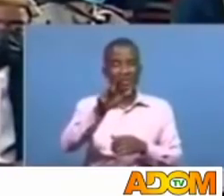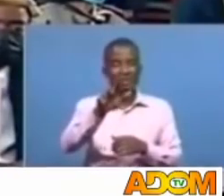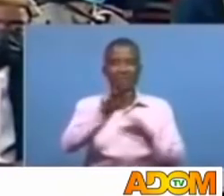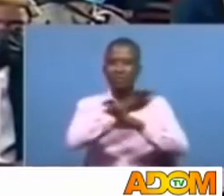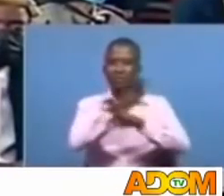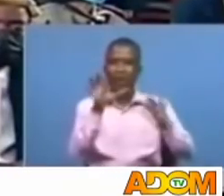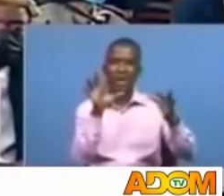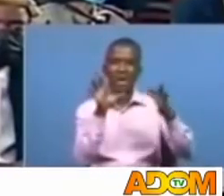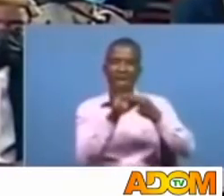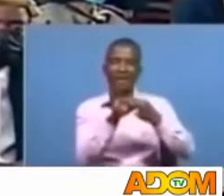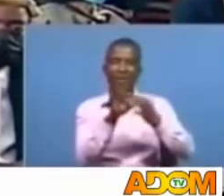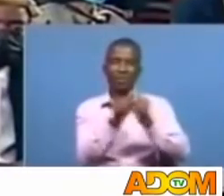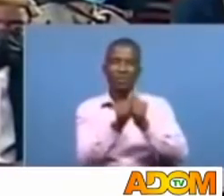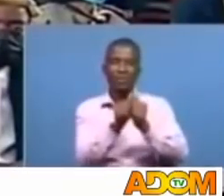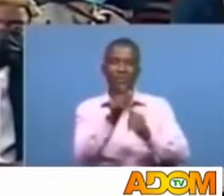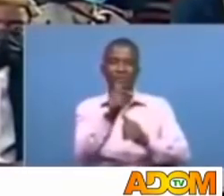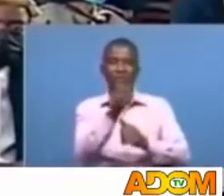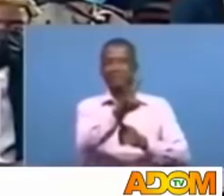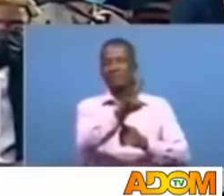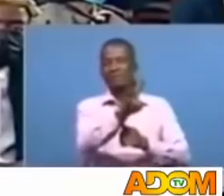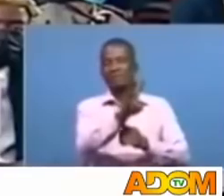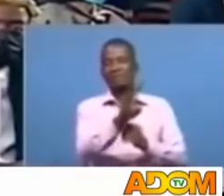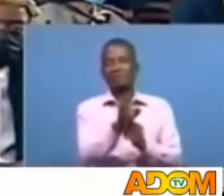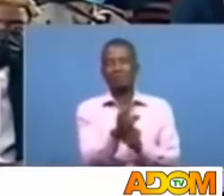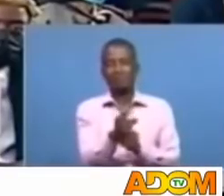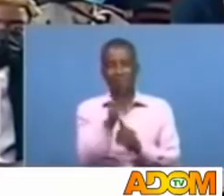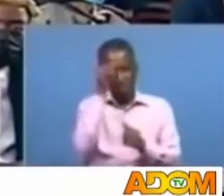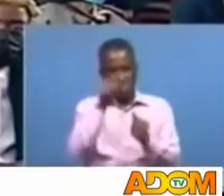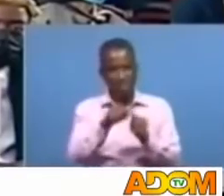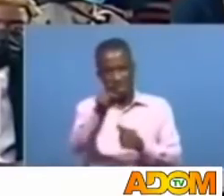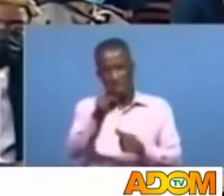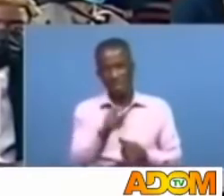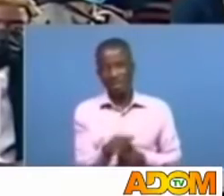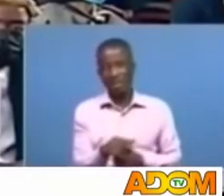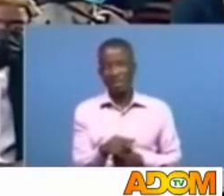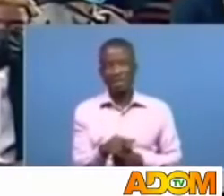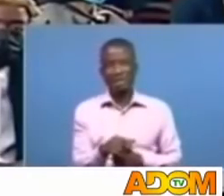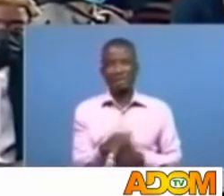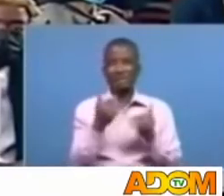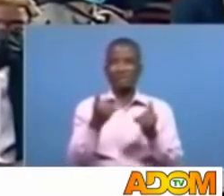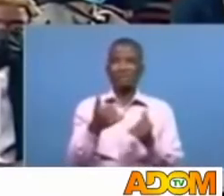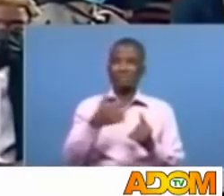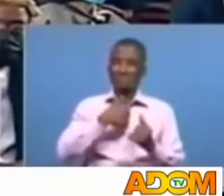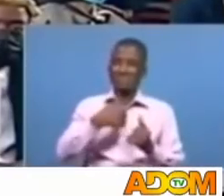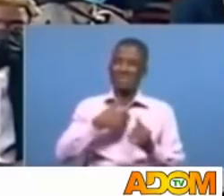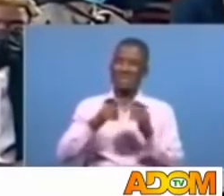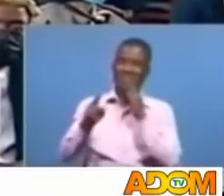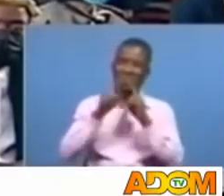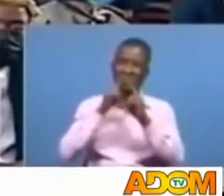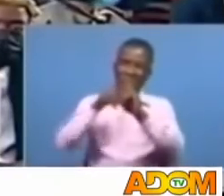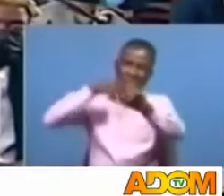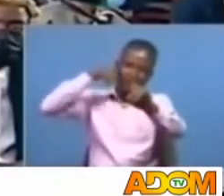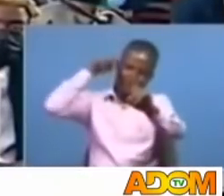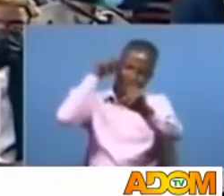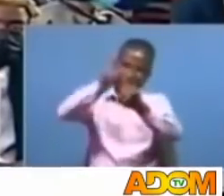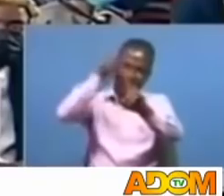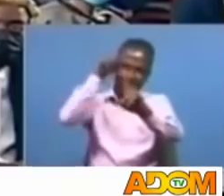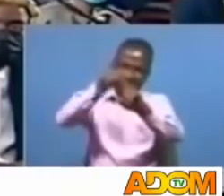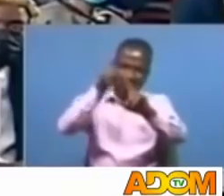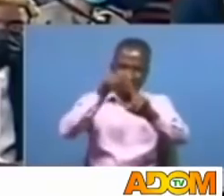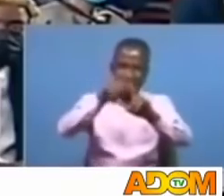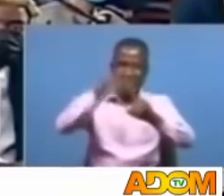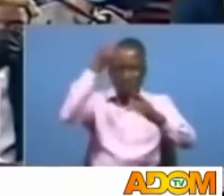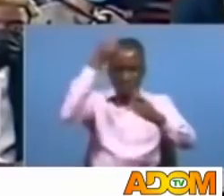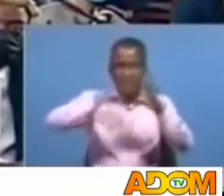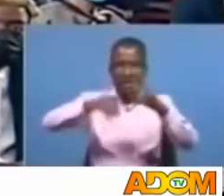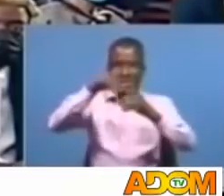to do with Section 26. Your lordship will recall that I argued that. So I was specifically referring to what was